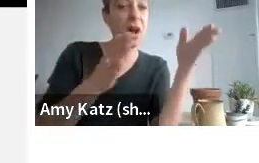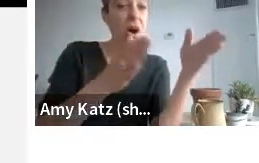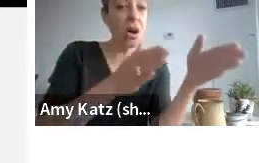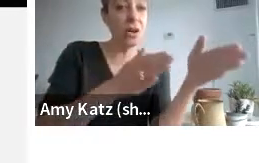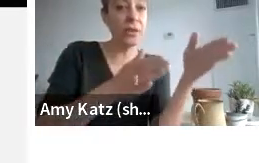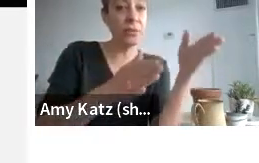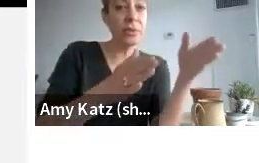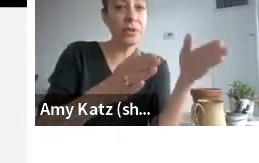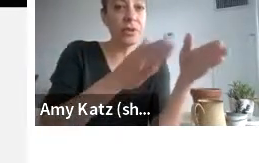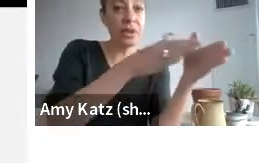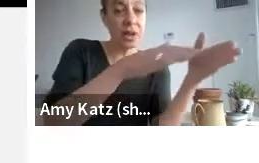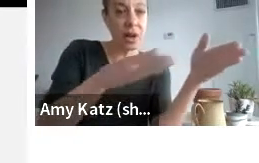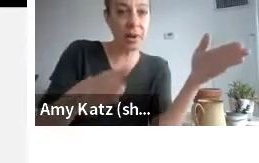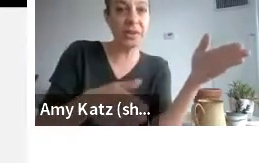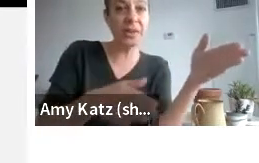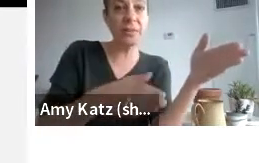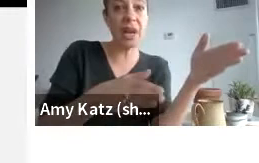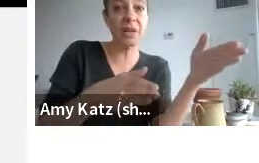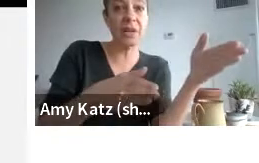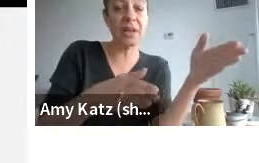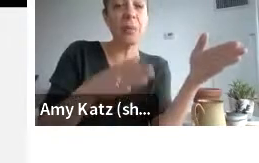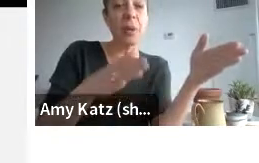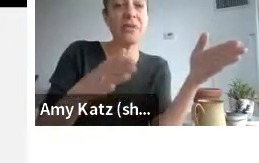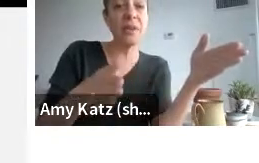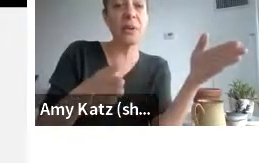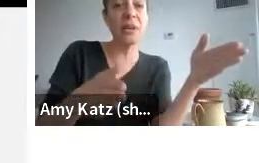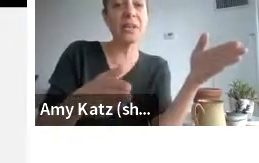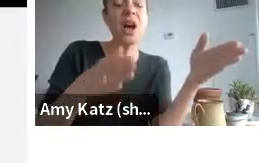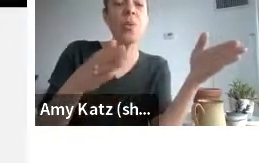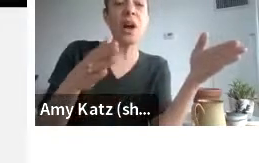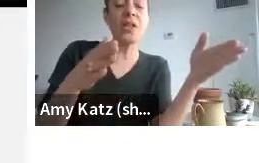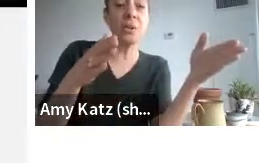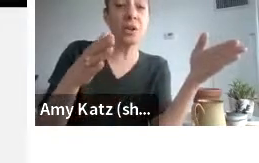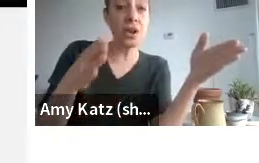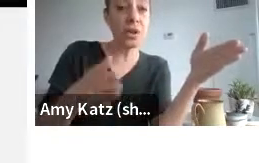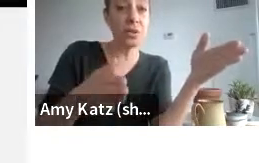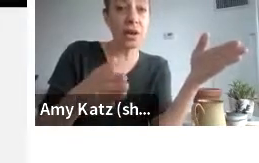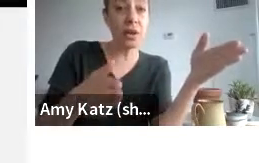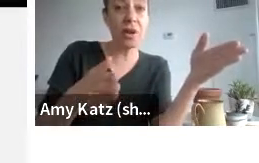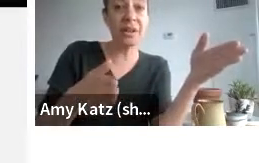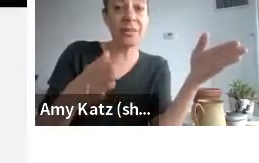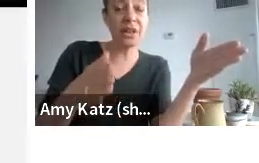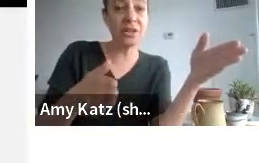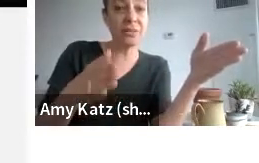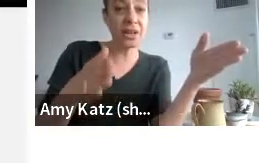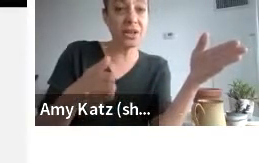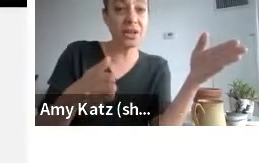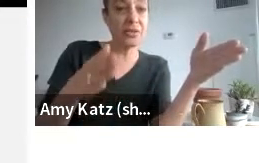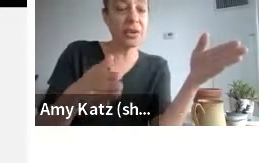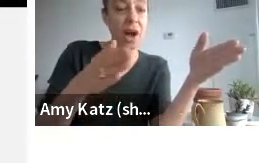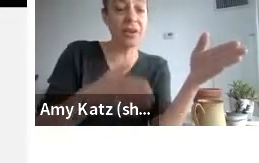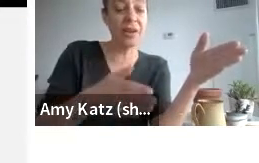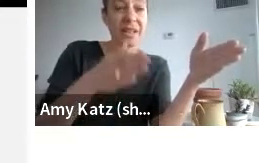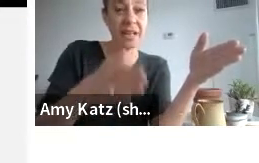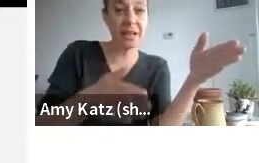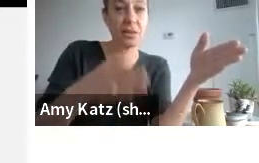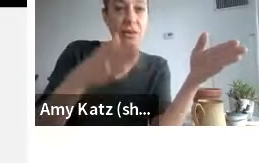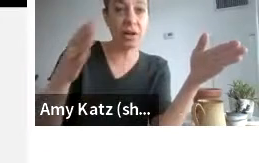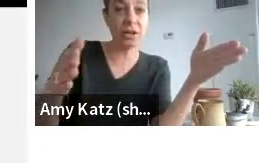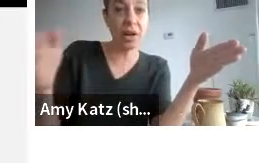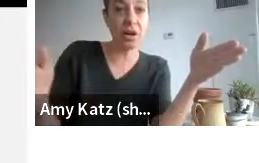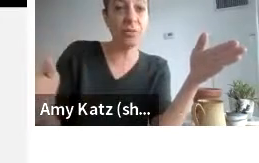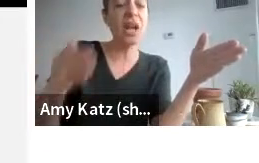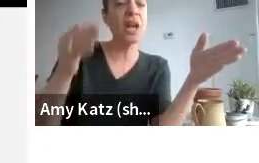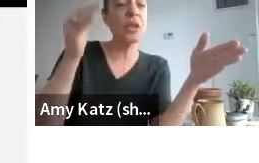checklists, all of which were produced around the same time period. And what we found was, while there were no indoor air quality measures mentioned for congregate settings